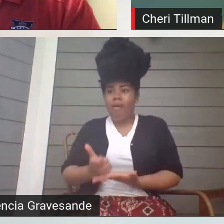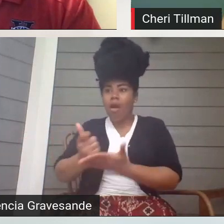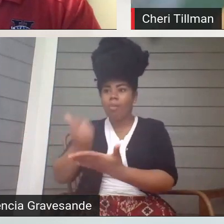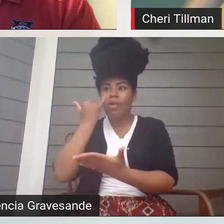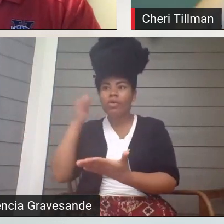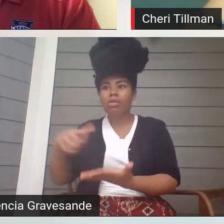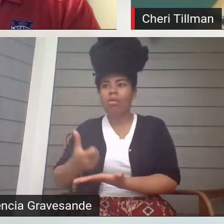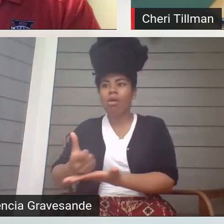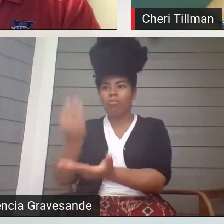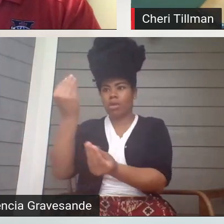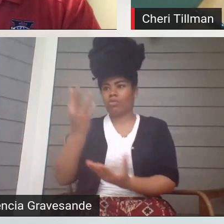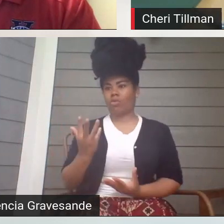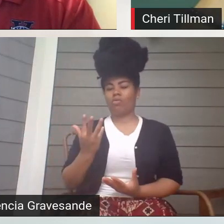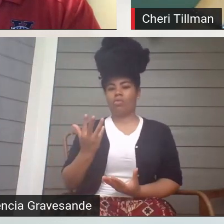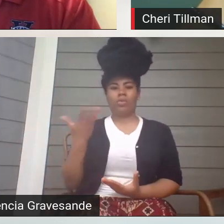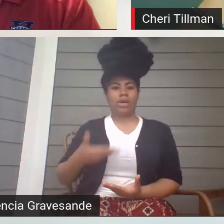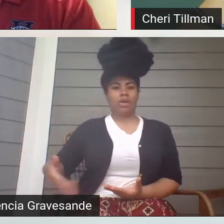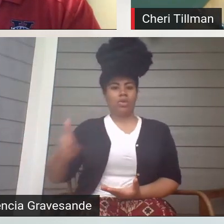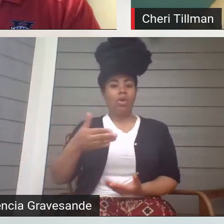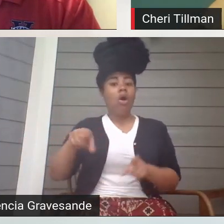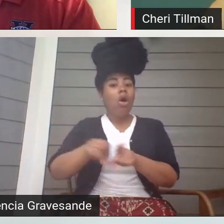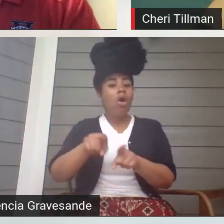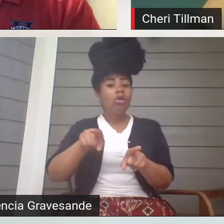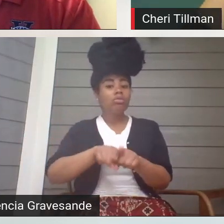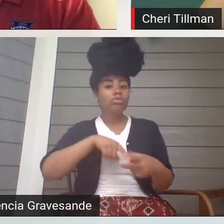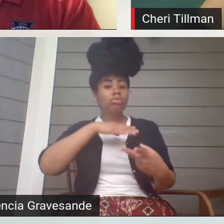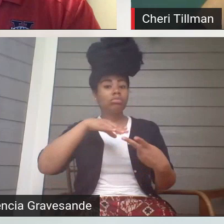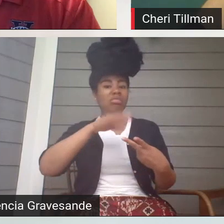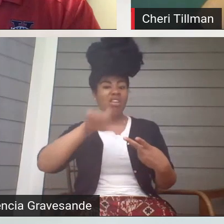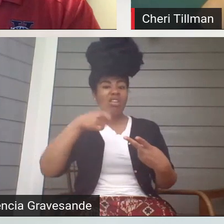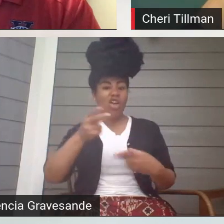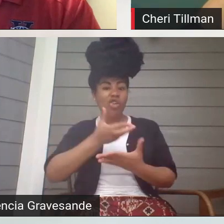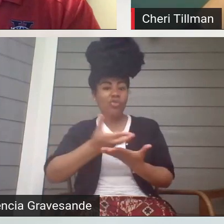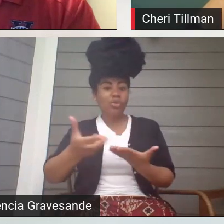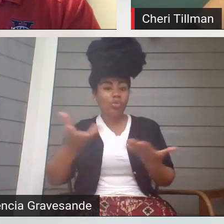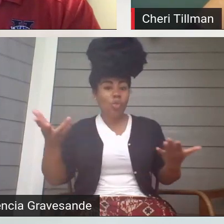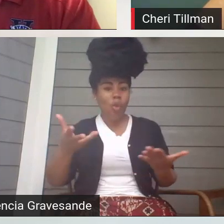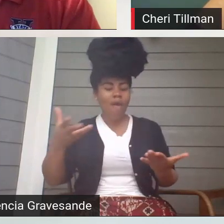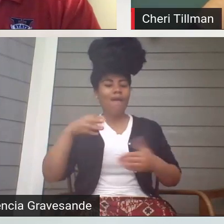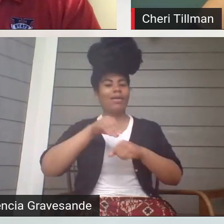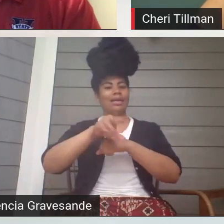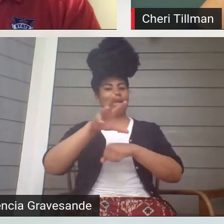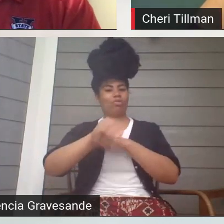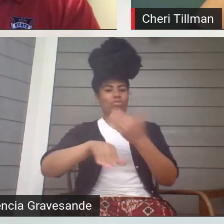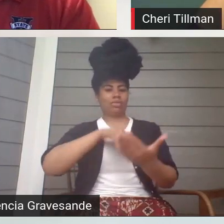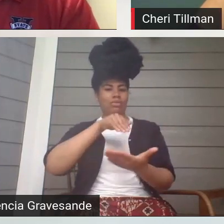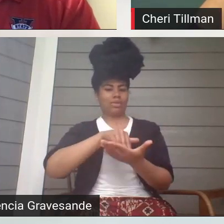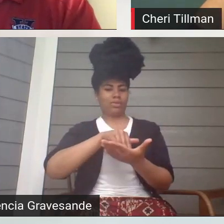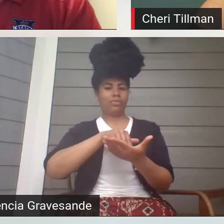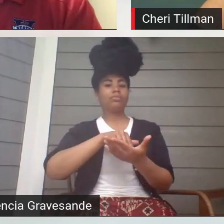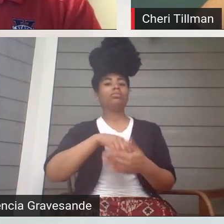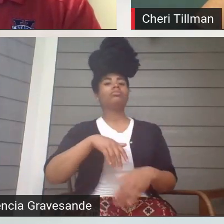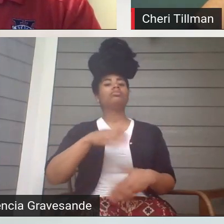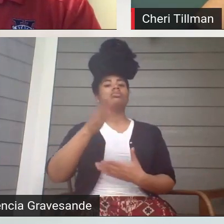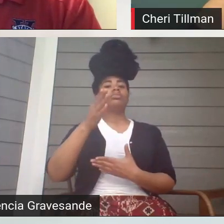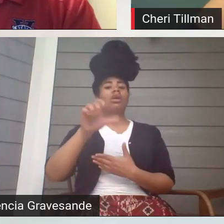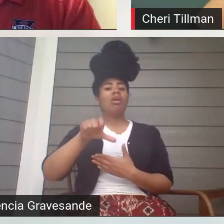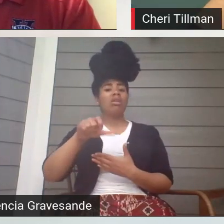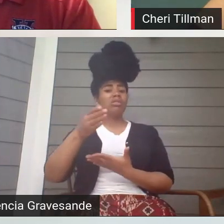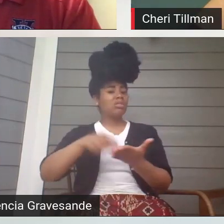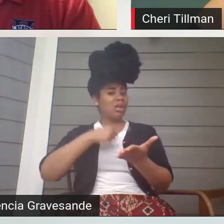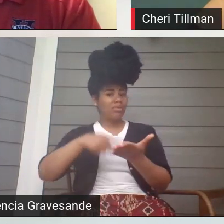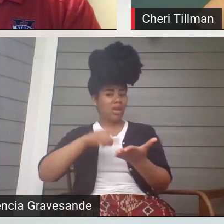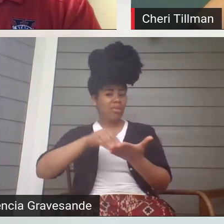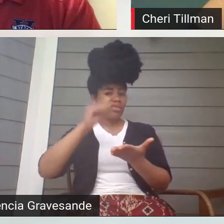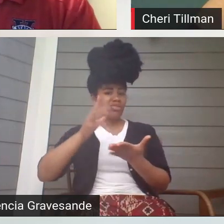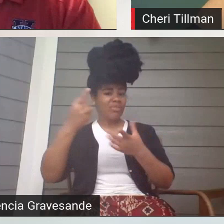us. We've got a counseling center. A lot of students are having some different issues, so we've